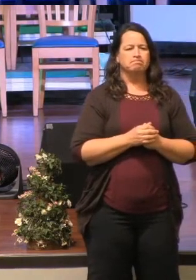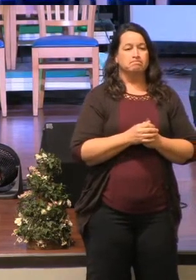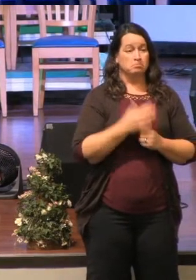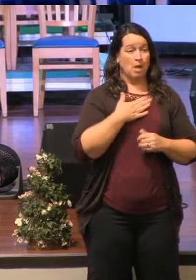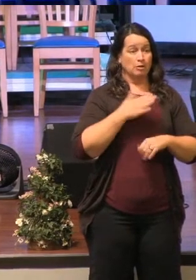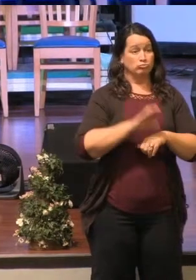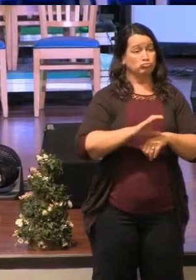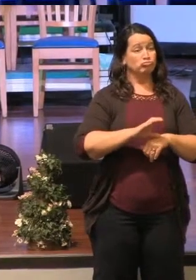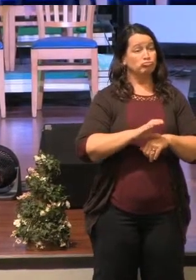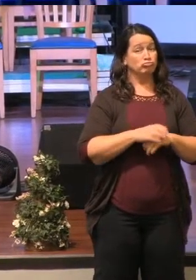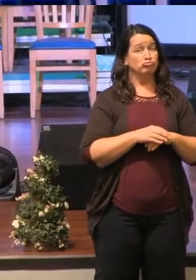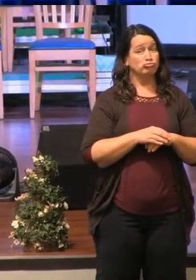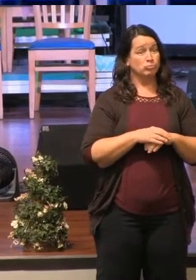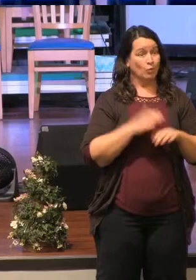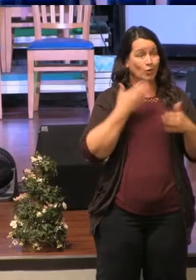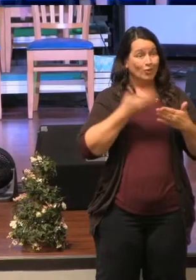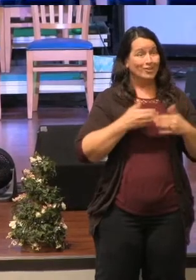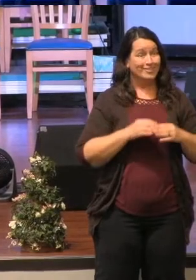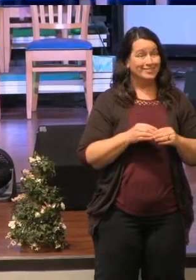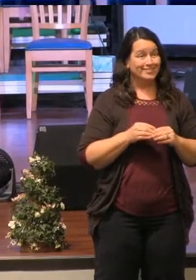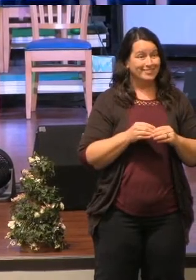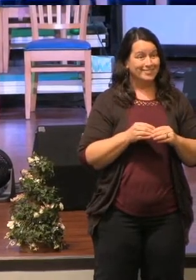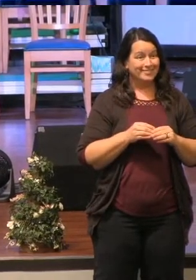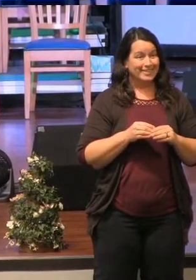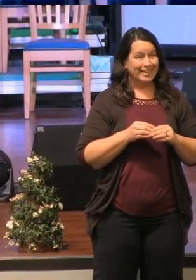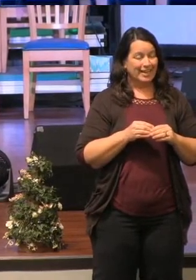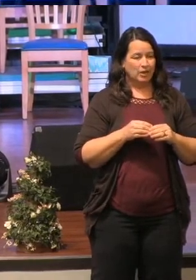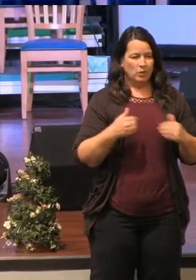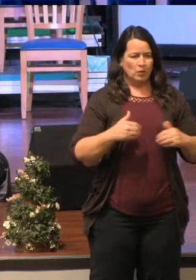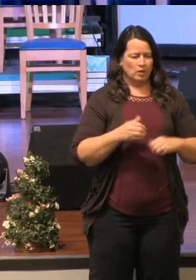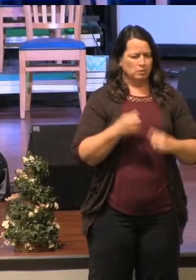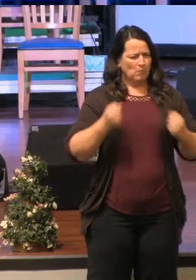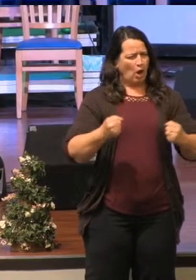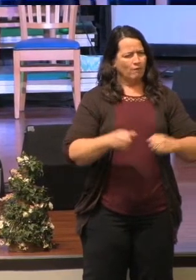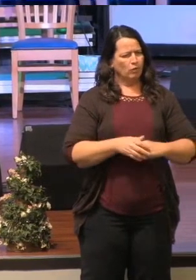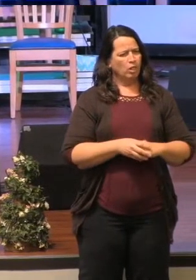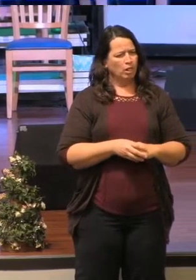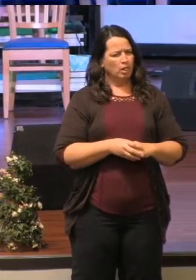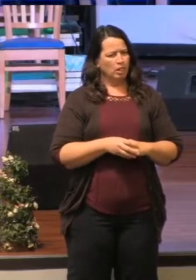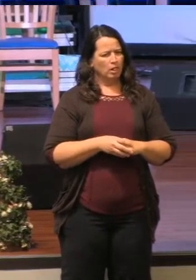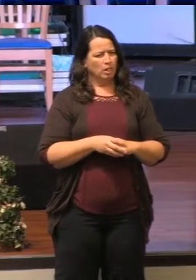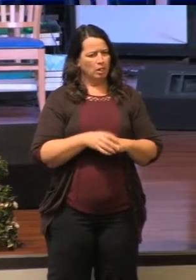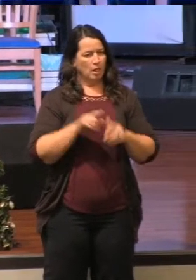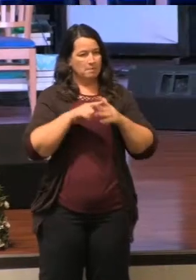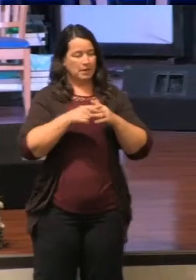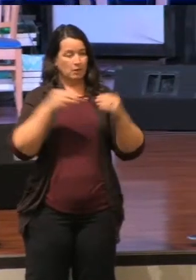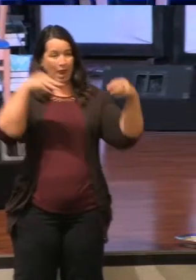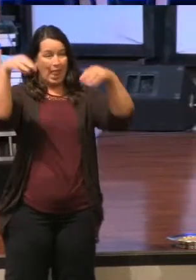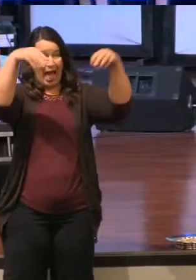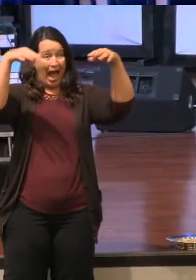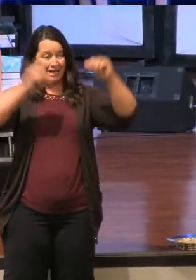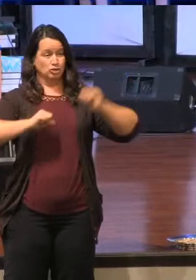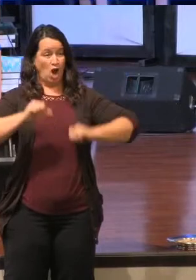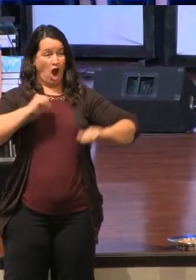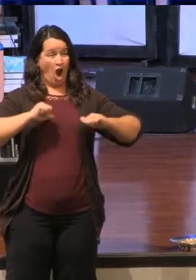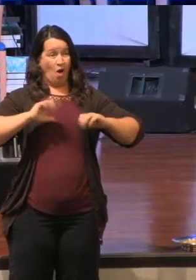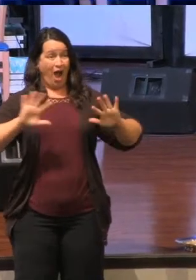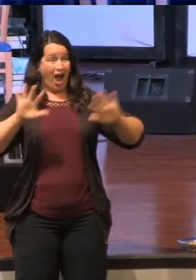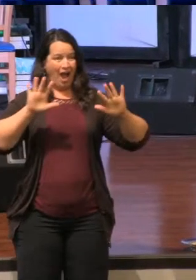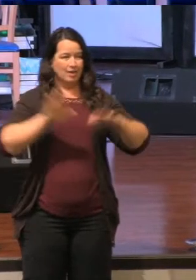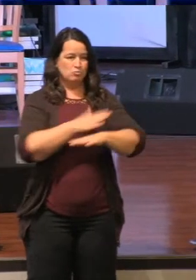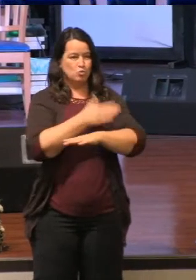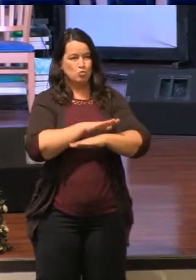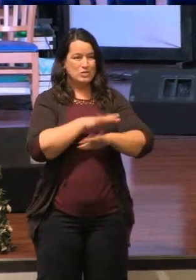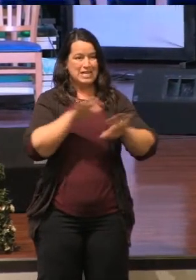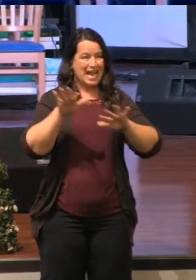have a church. And I said, oh, well, good. And she said, man, it's powerful. It begins with a light show, and the